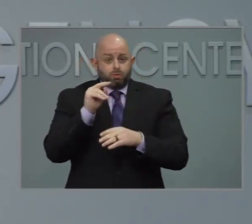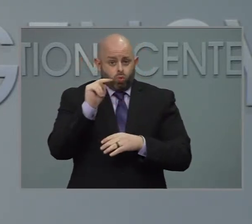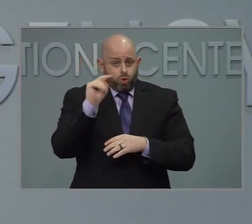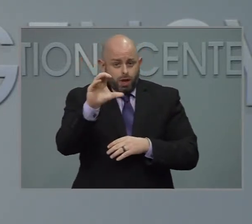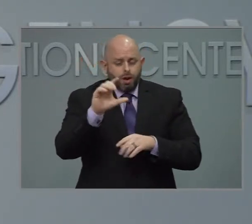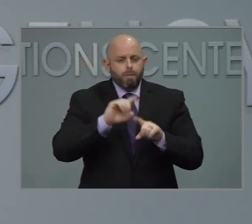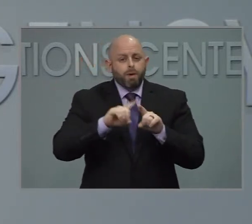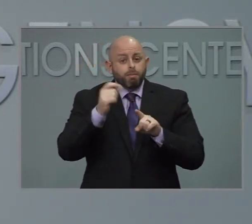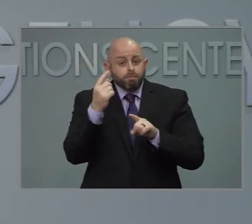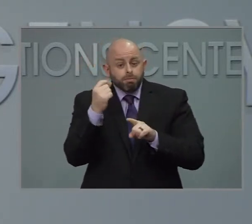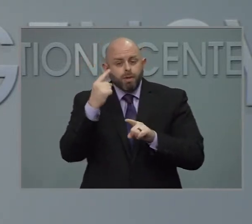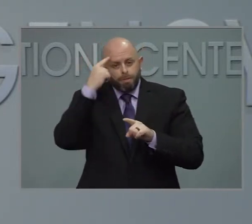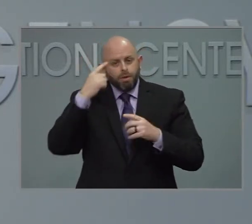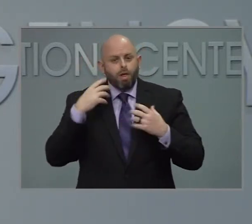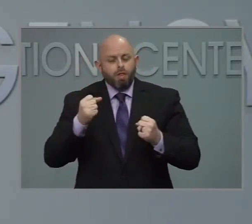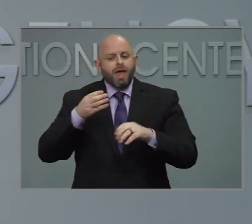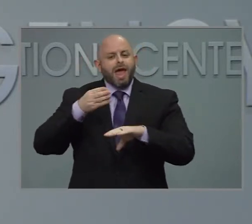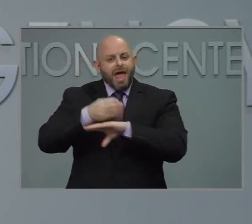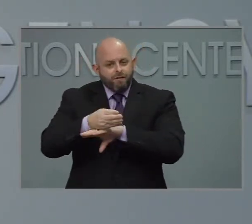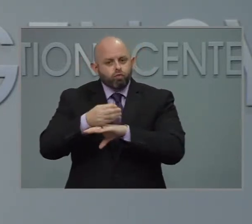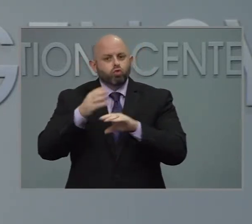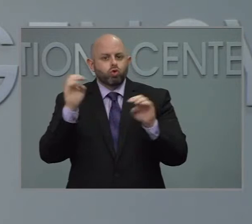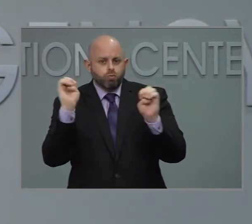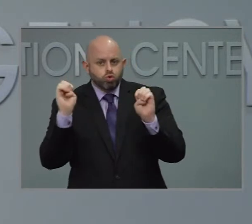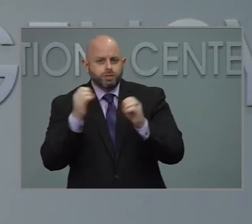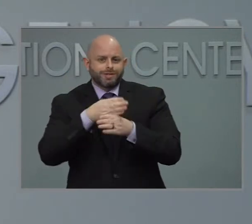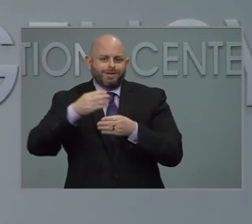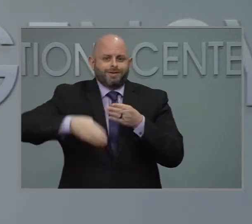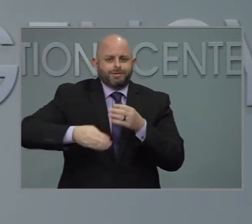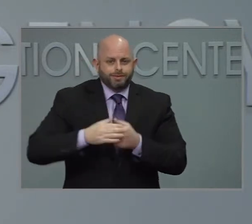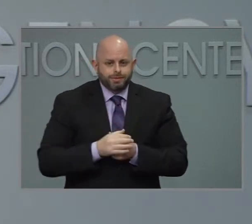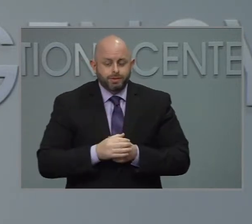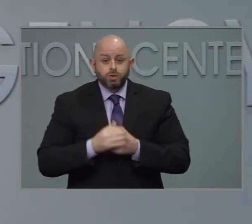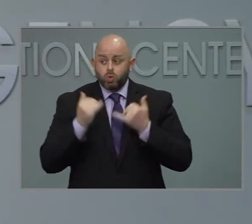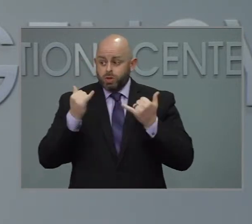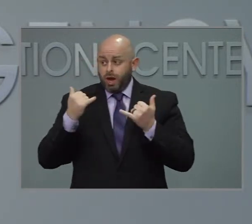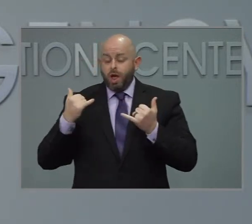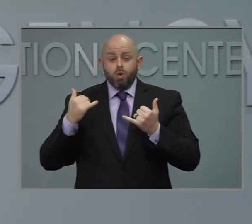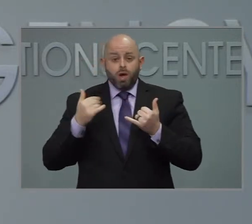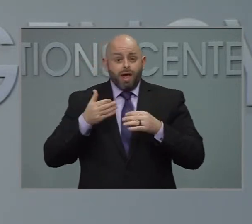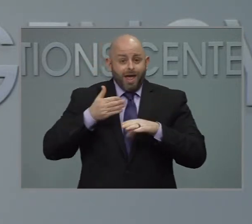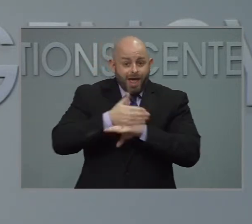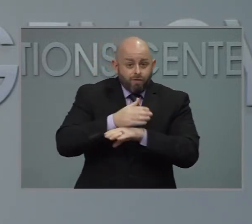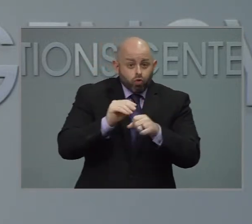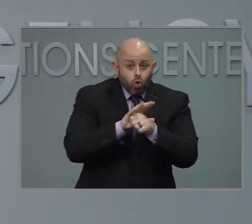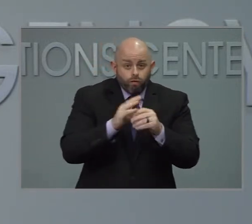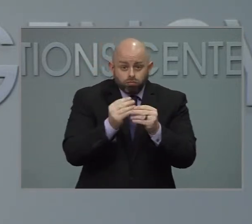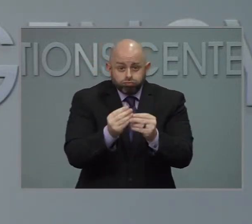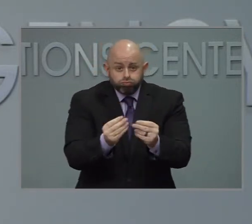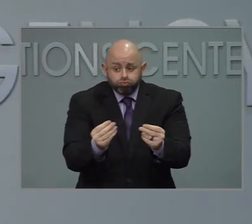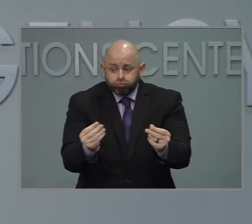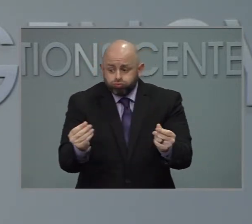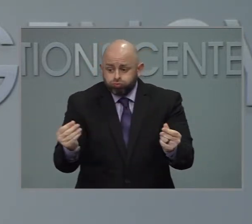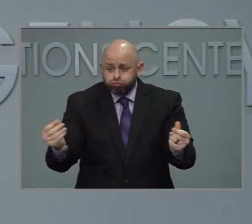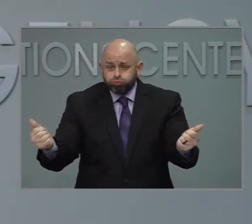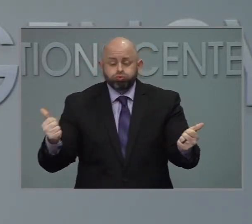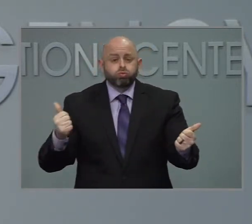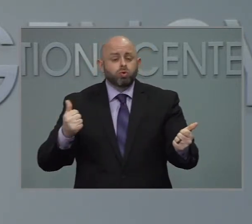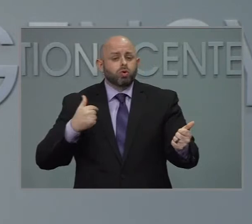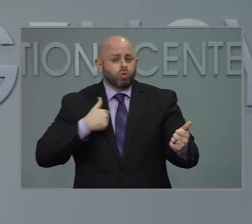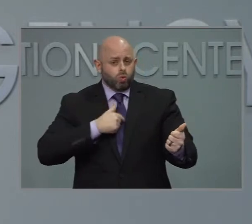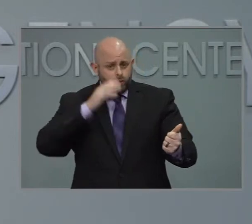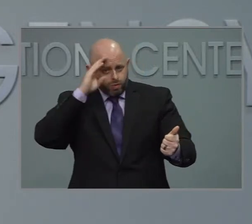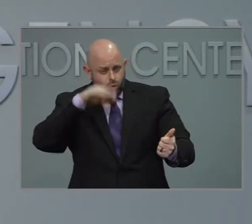are seen after the crisis. So as we emerge from this, we are going to be particularly attuned to the mental health needs here in North Carolina.